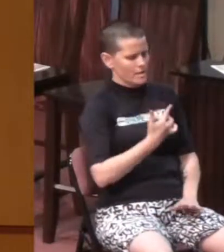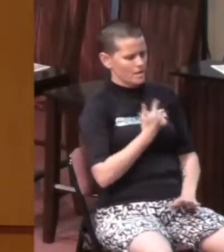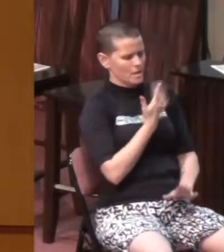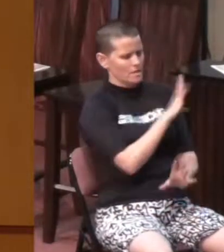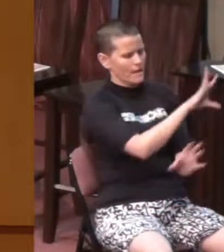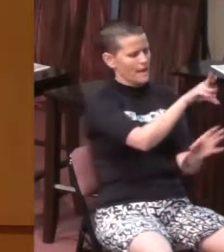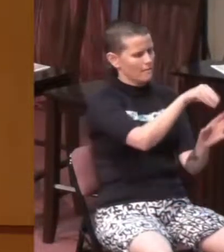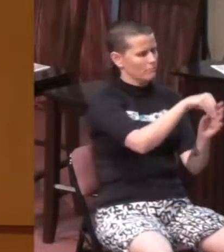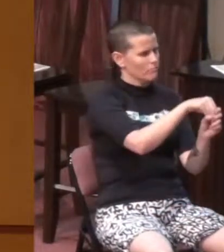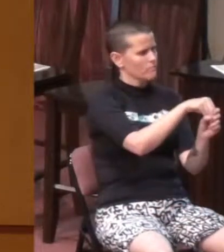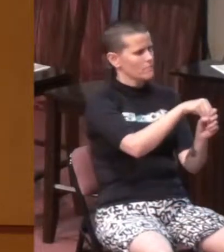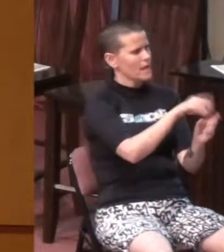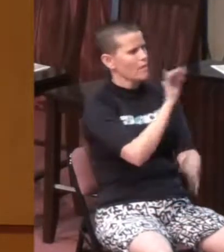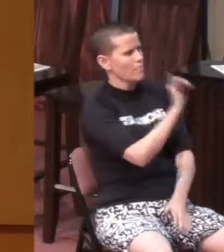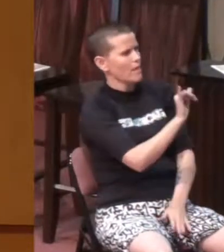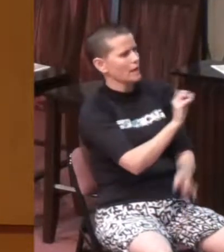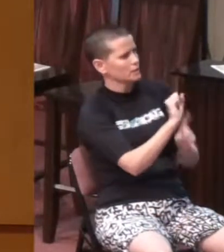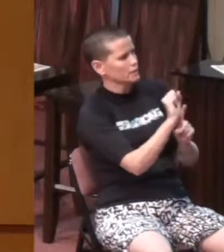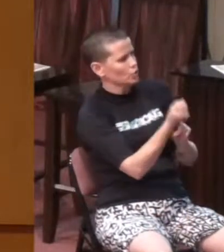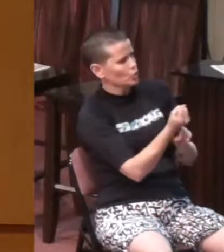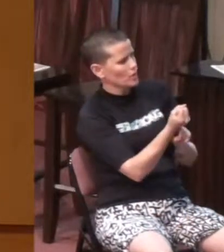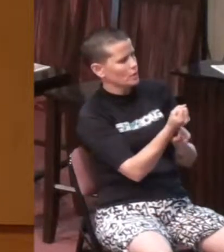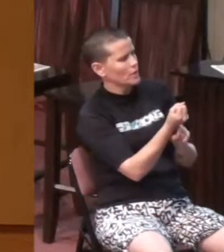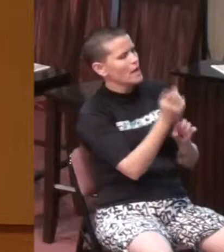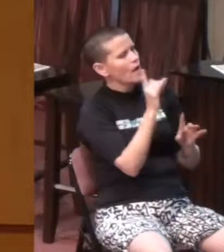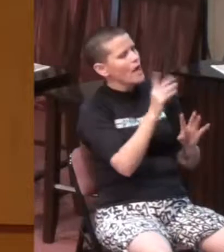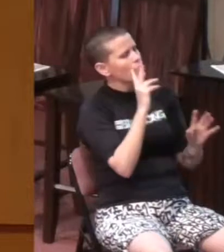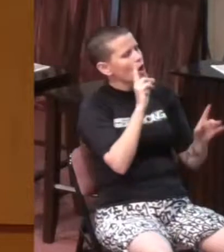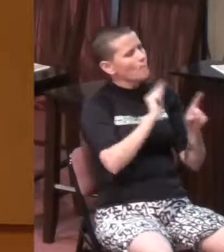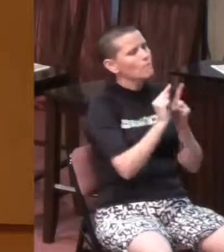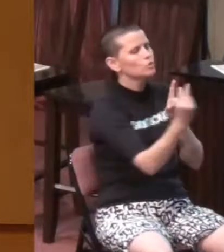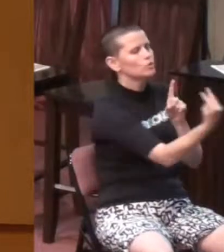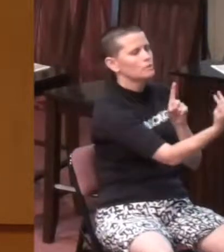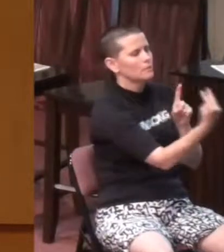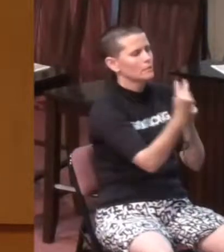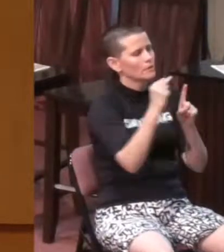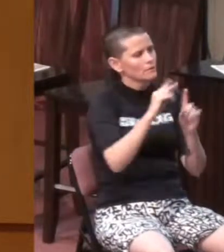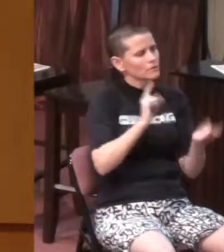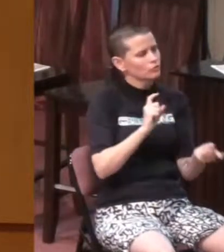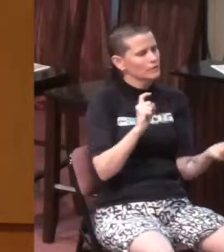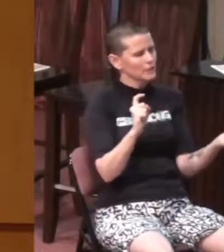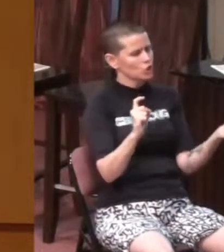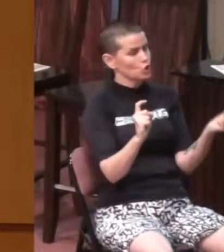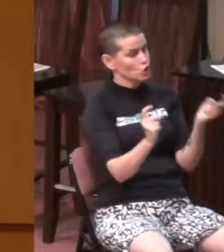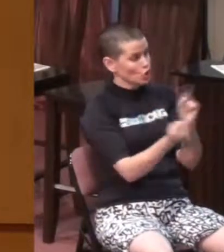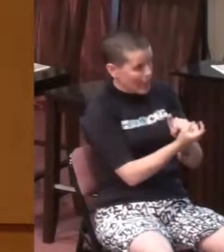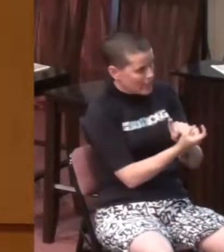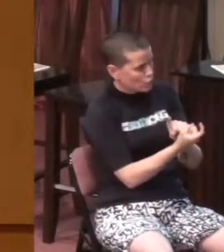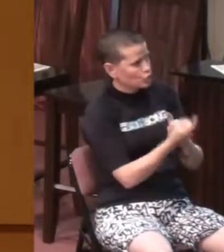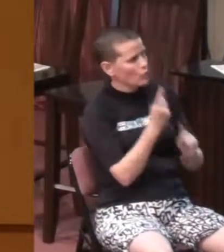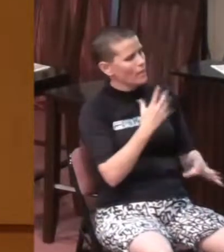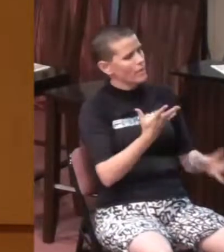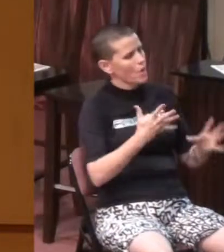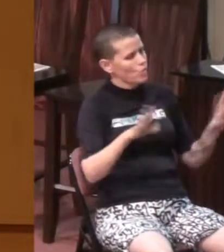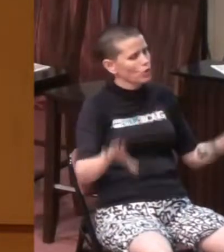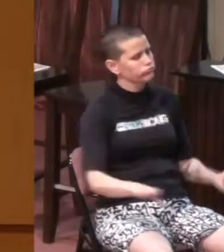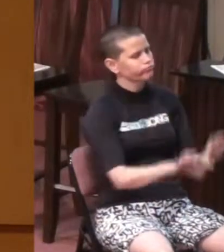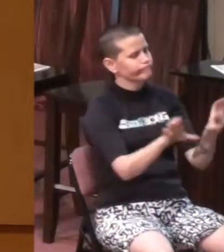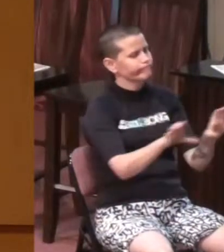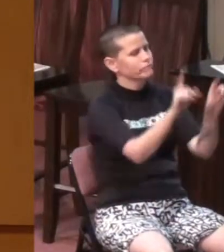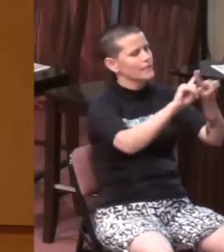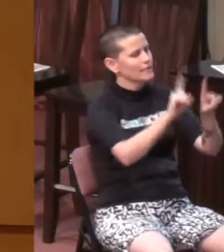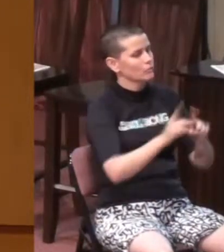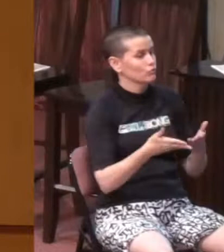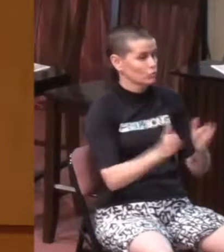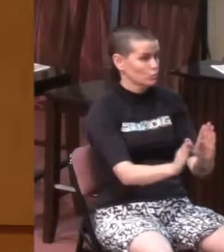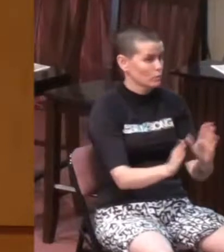It was changing and transforming how they were setting out and how they were dealing with it. And it was palpable,